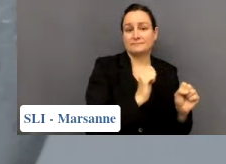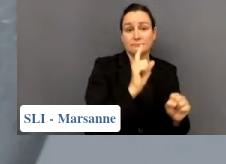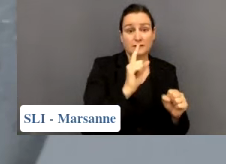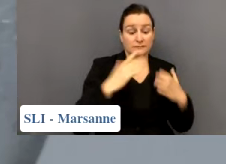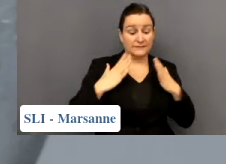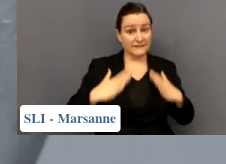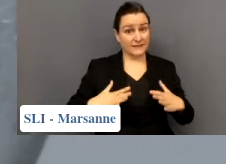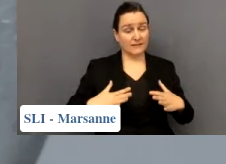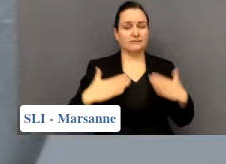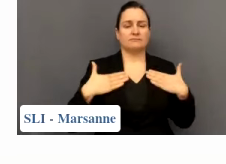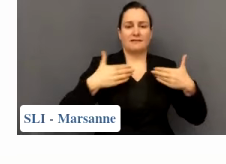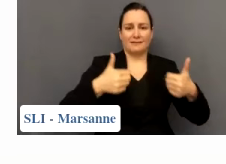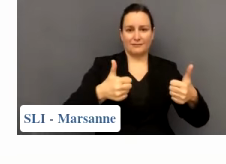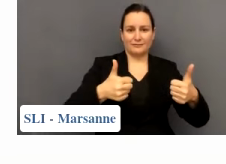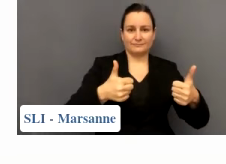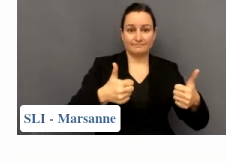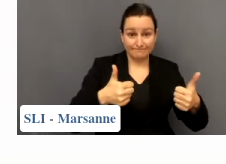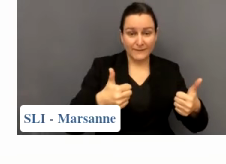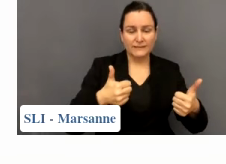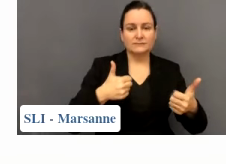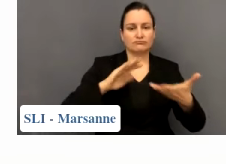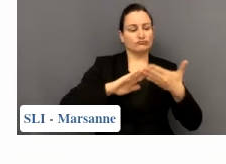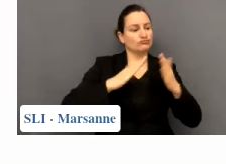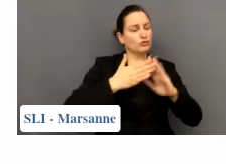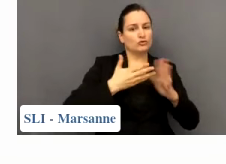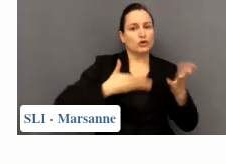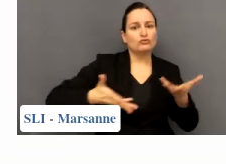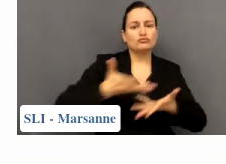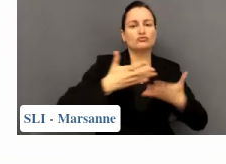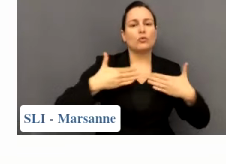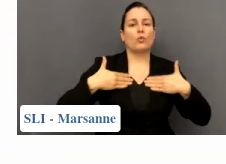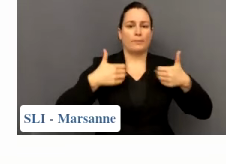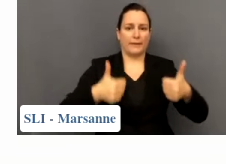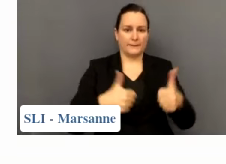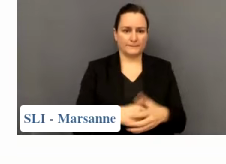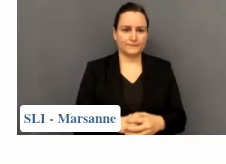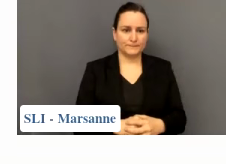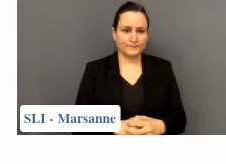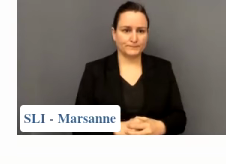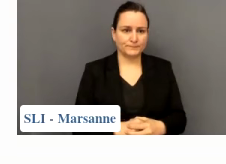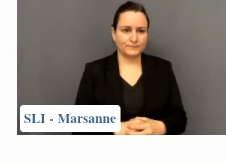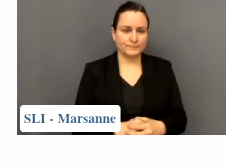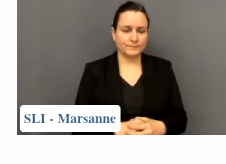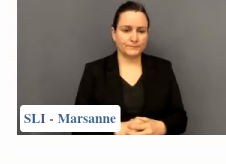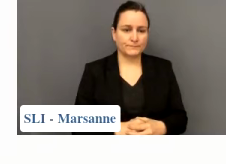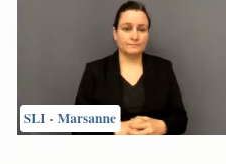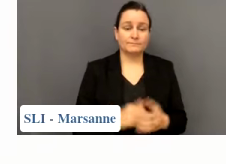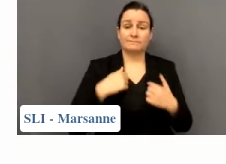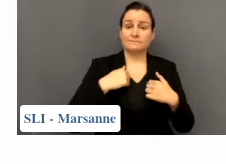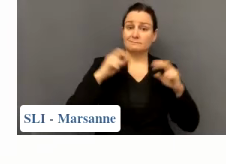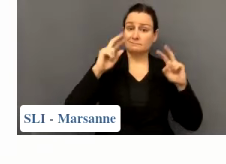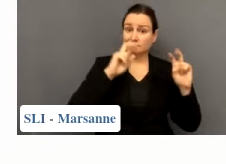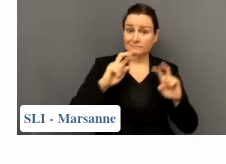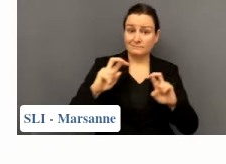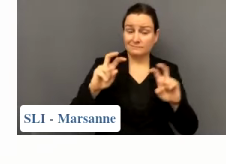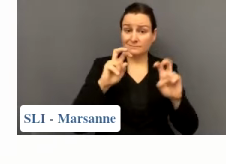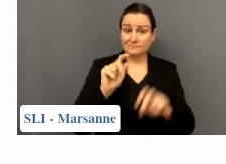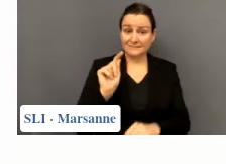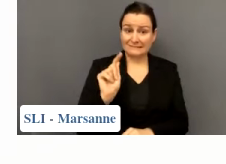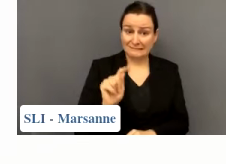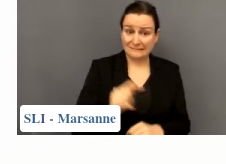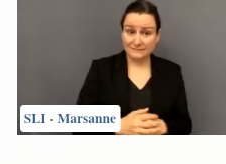social well-being. This point was recently reinforced by an ANROWS study led by a team from the University of